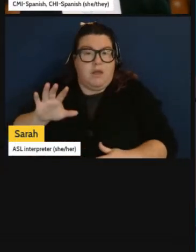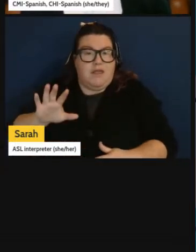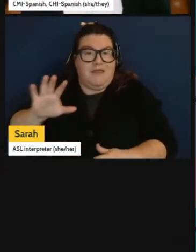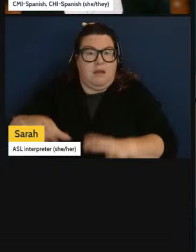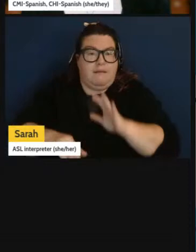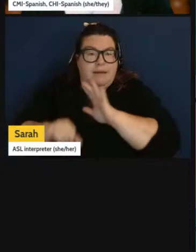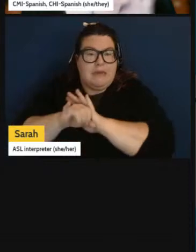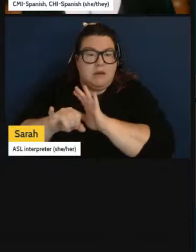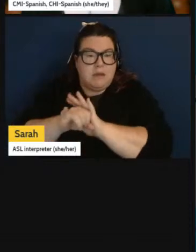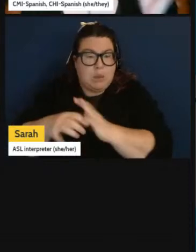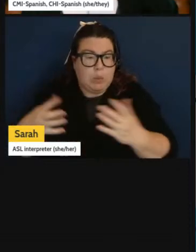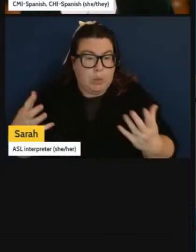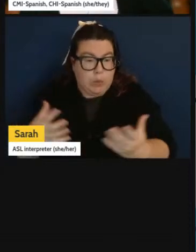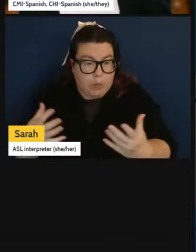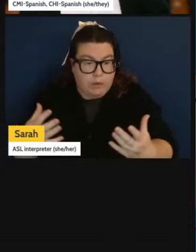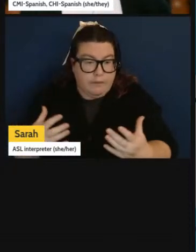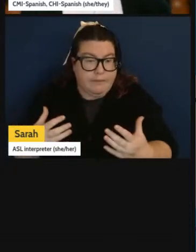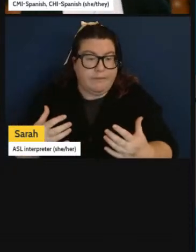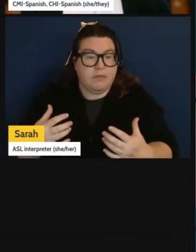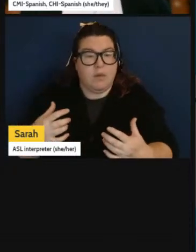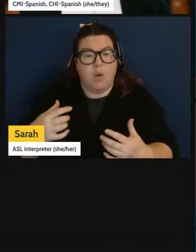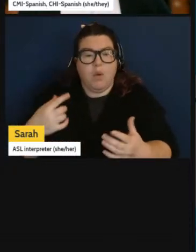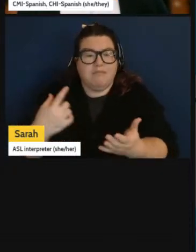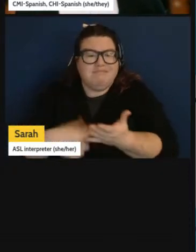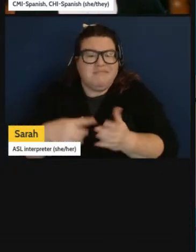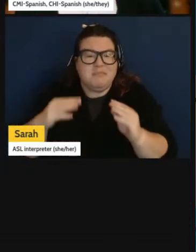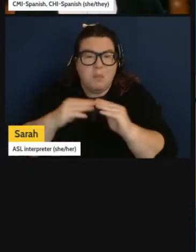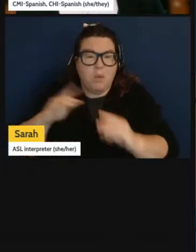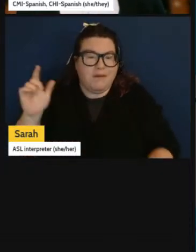okay? And we're going to talk, again, more about this later.